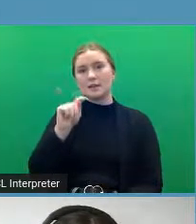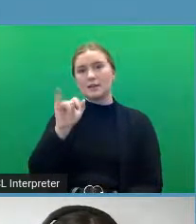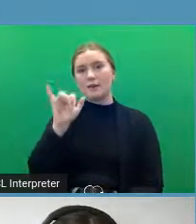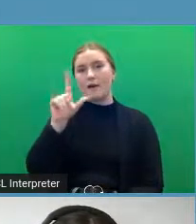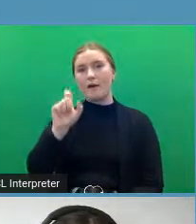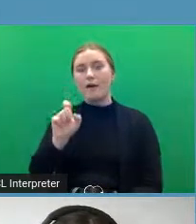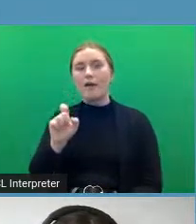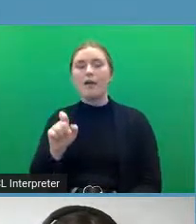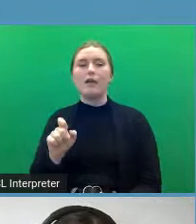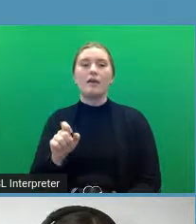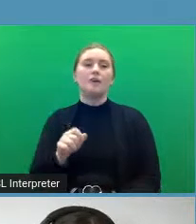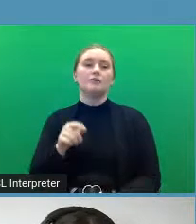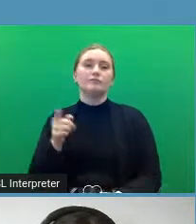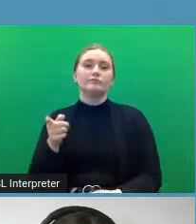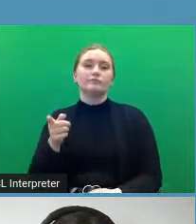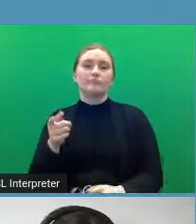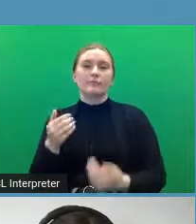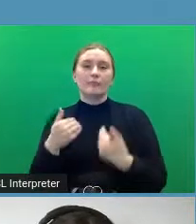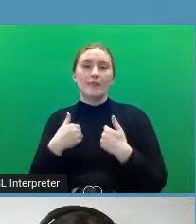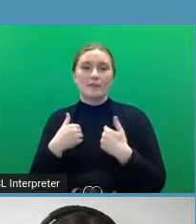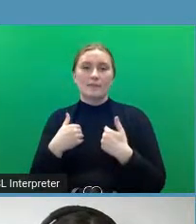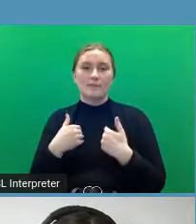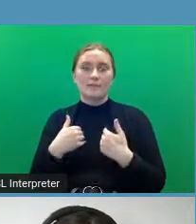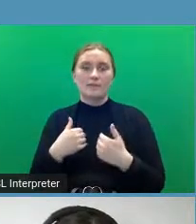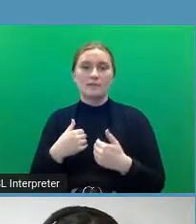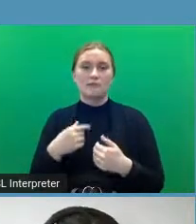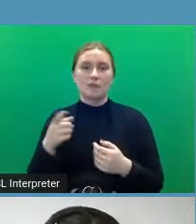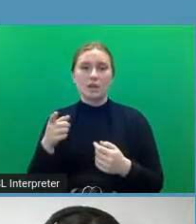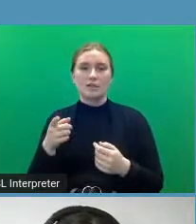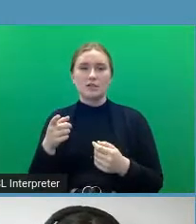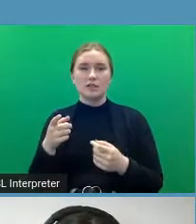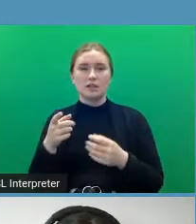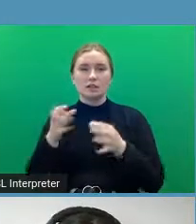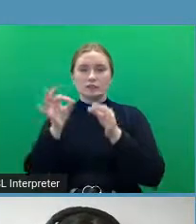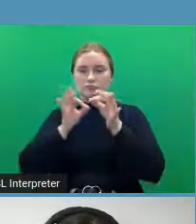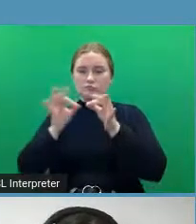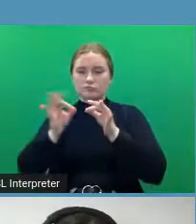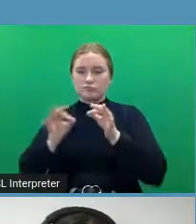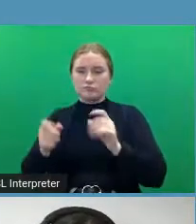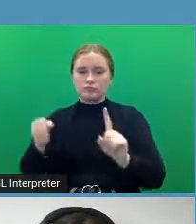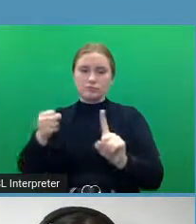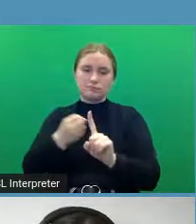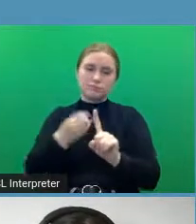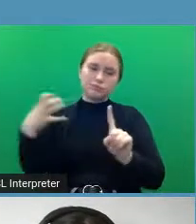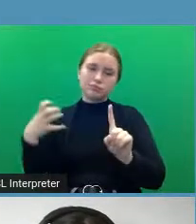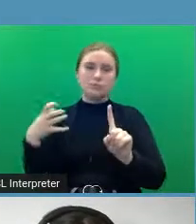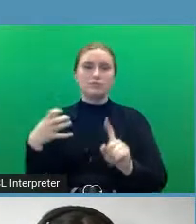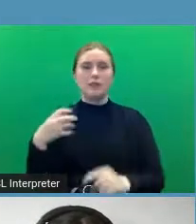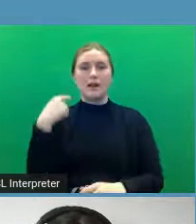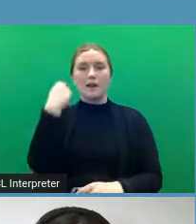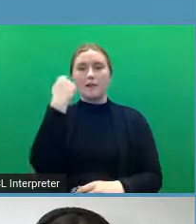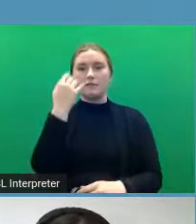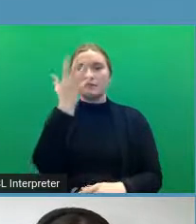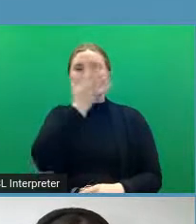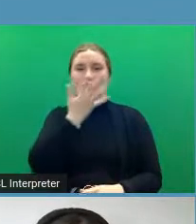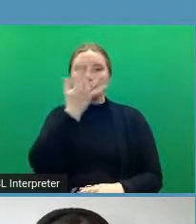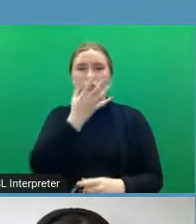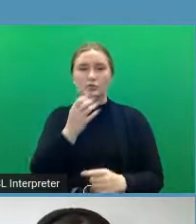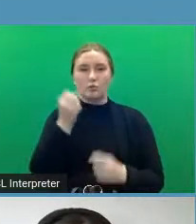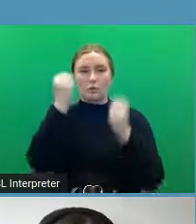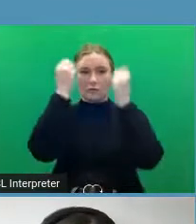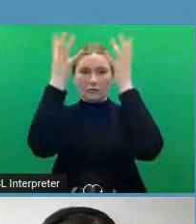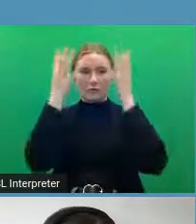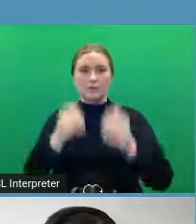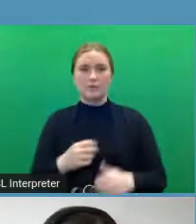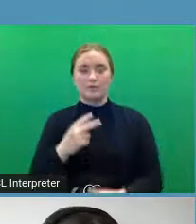text that describes visual information in the video. And so there's a reason